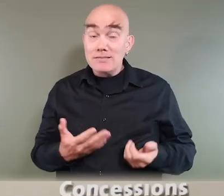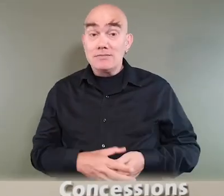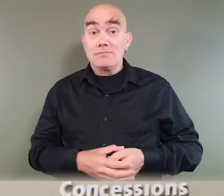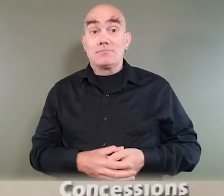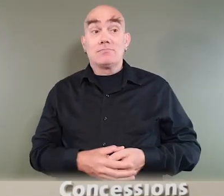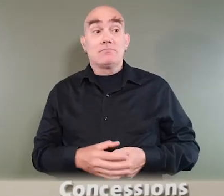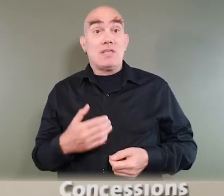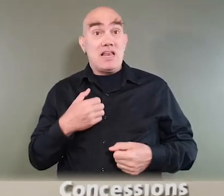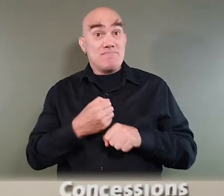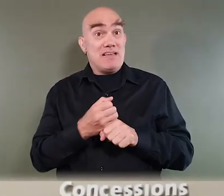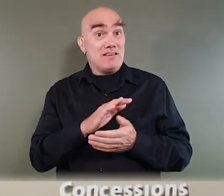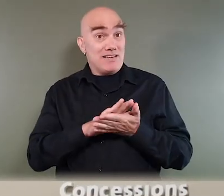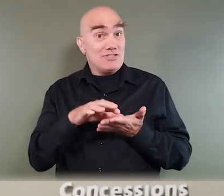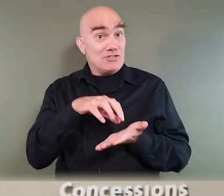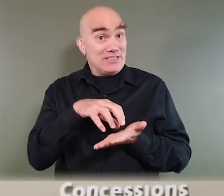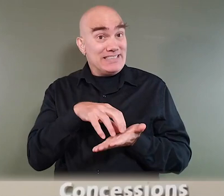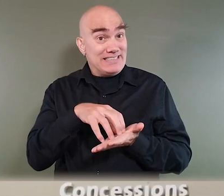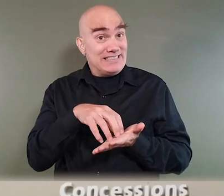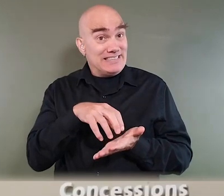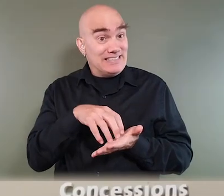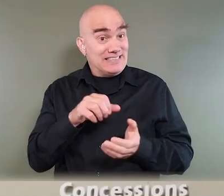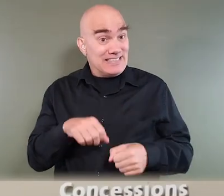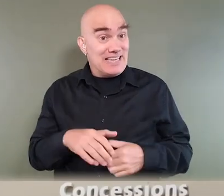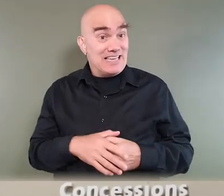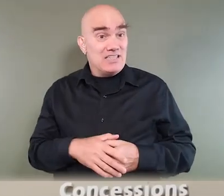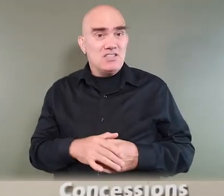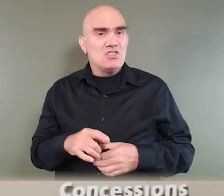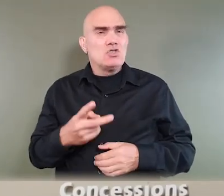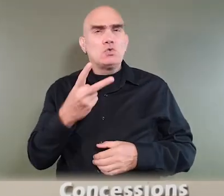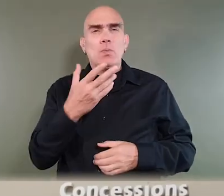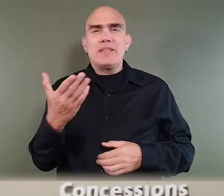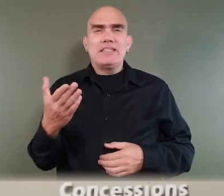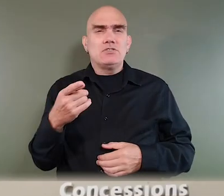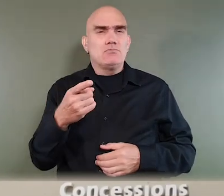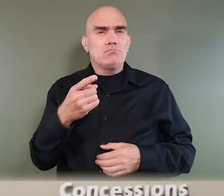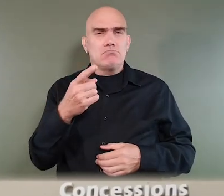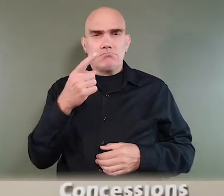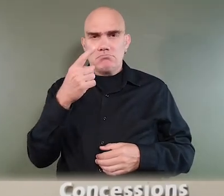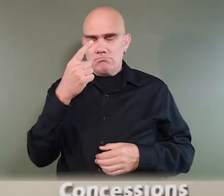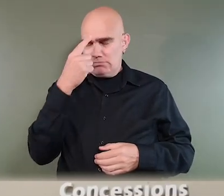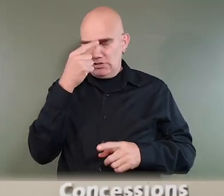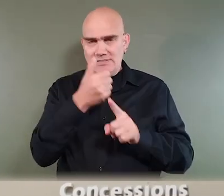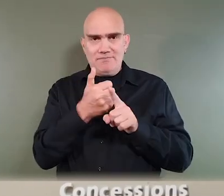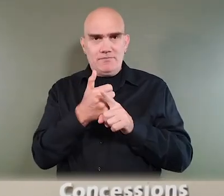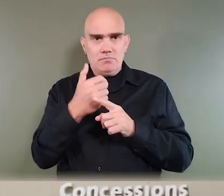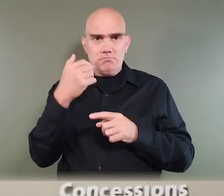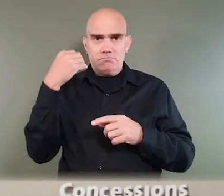I can make nice cookies. Just 2 things. You think them to yourself. Put those in your toolkit for